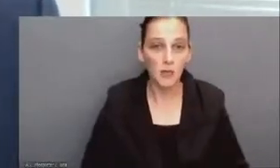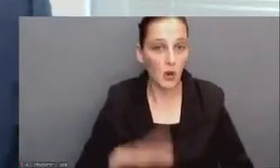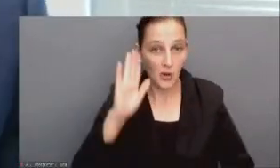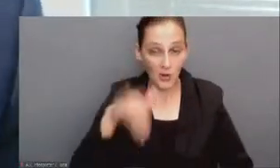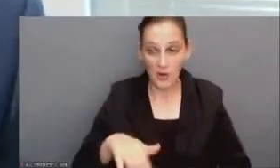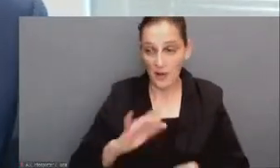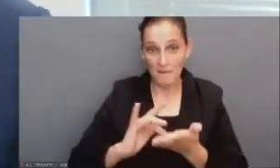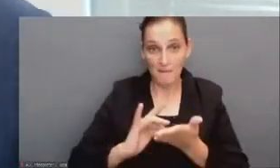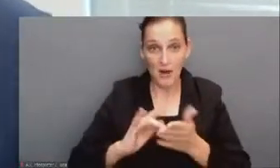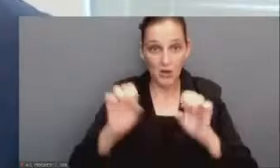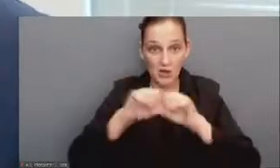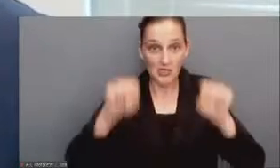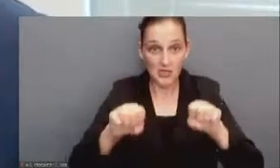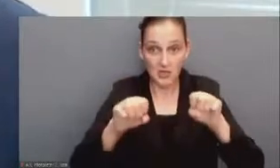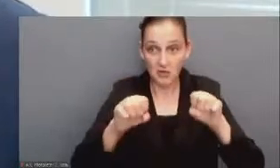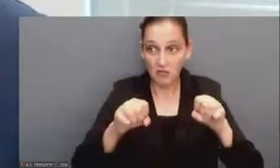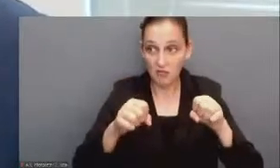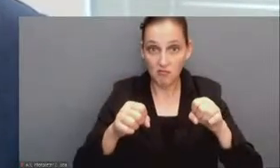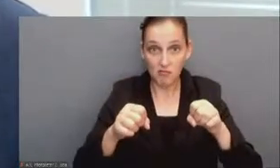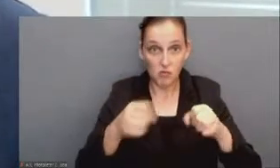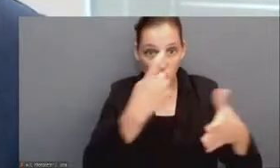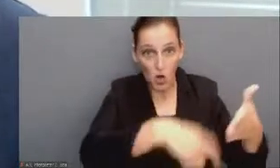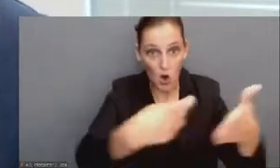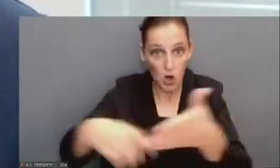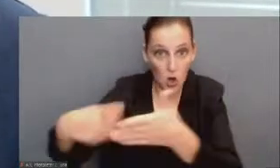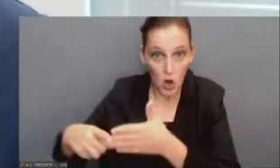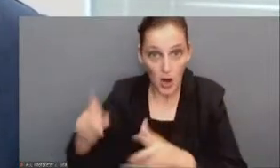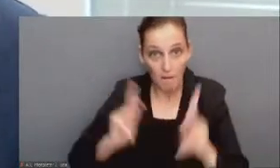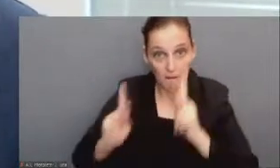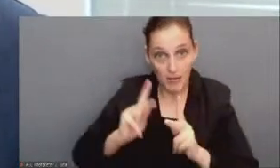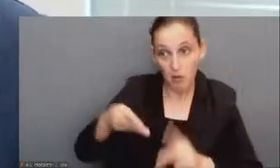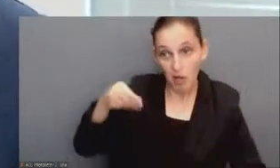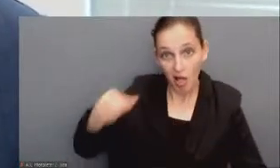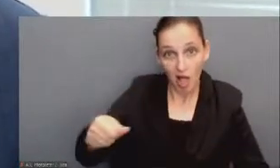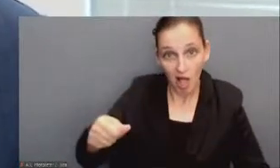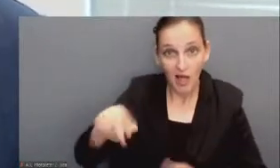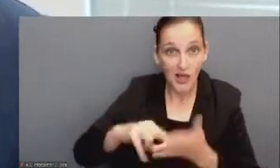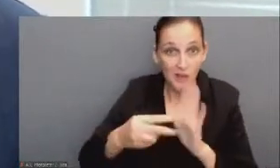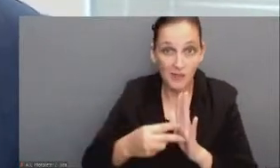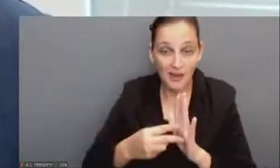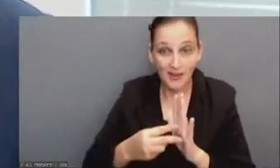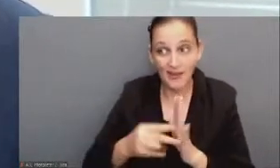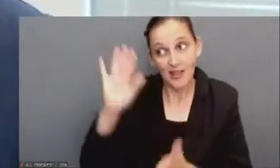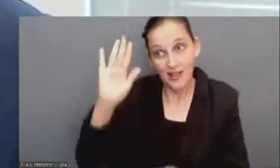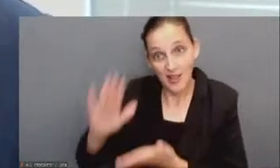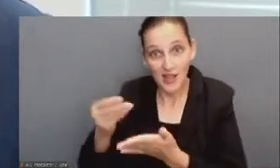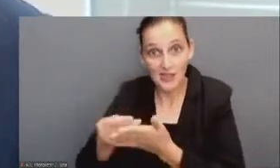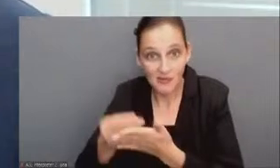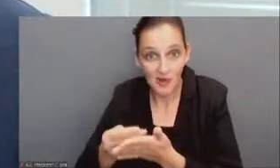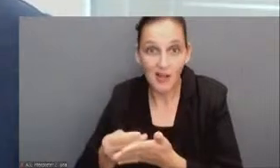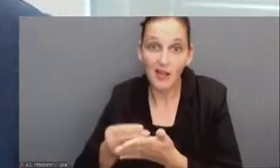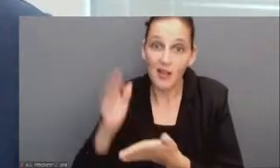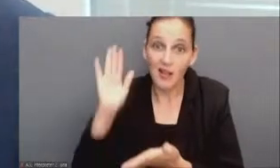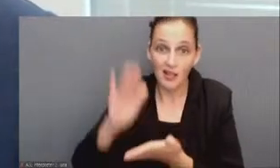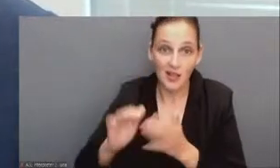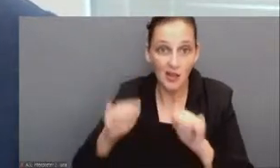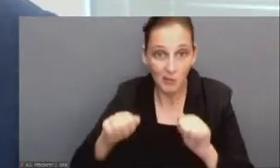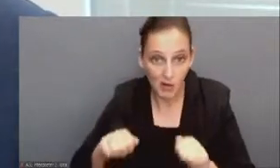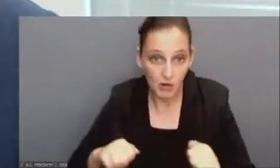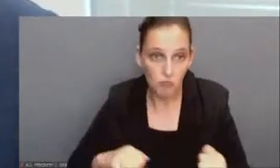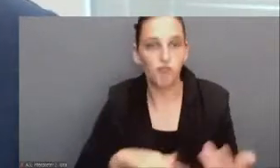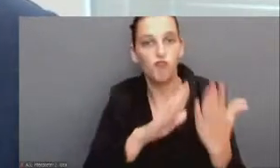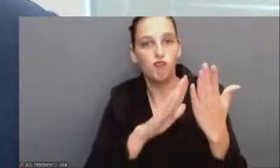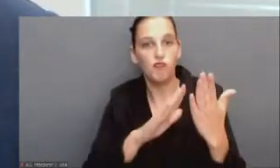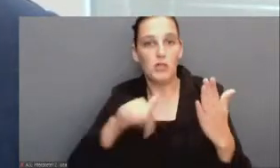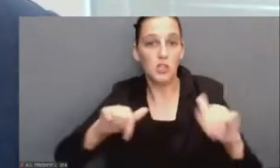today, that will mean less revenue and less ability to meet this moment and to meet this challenge. So